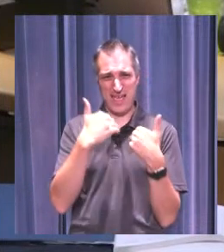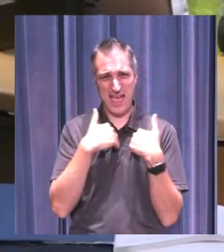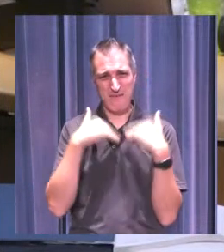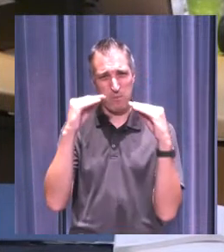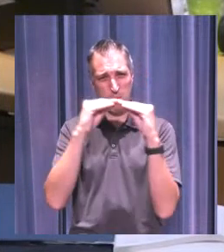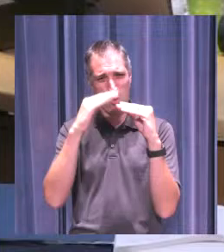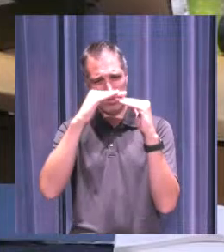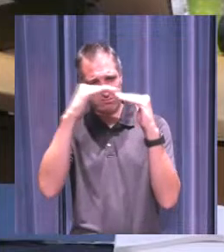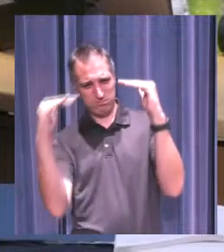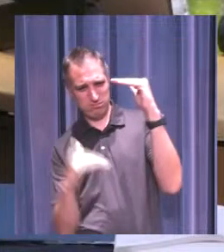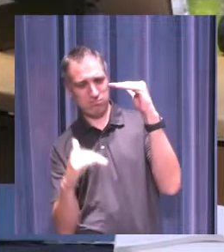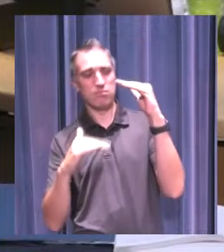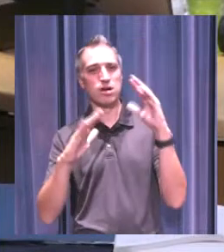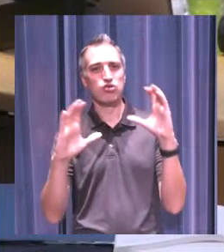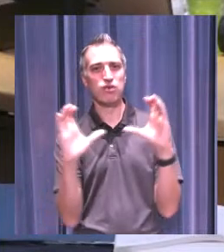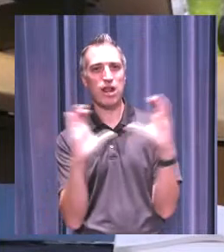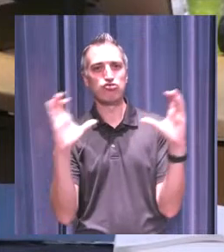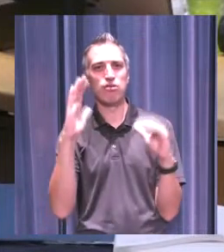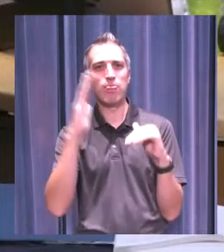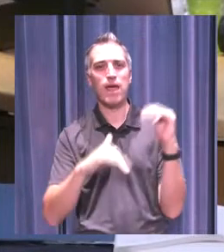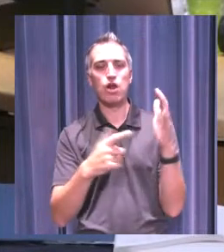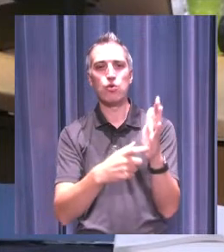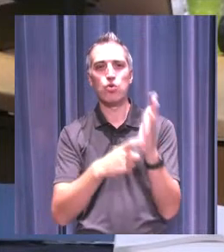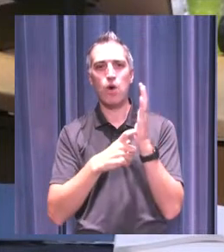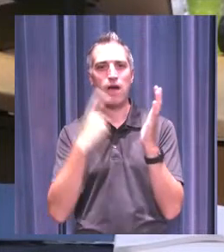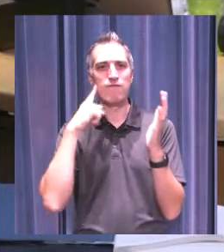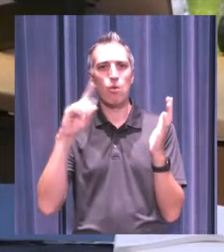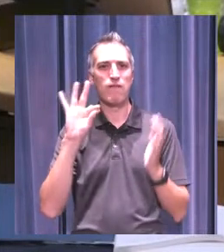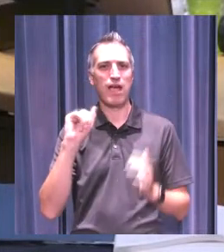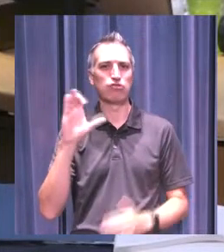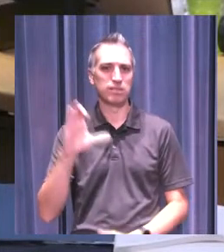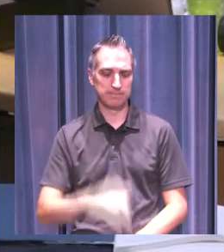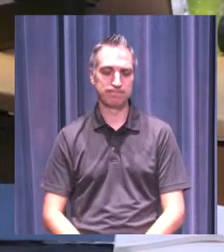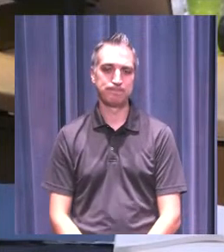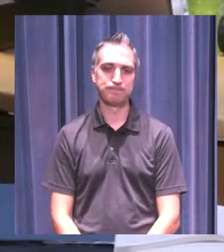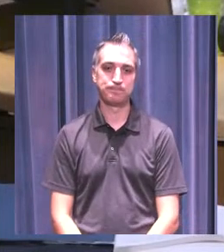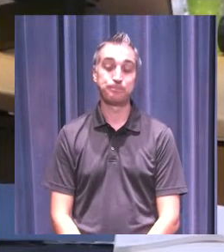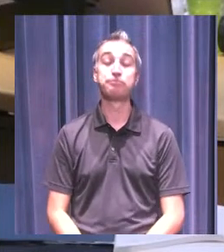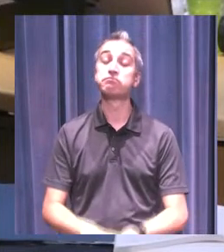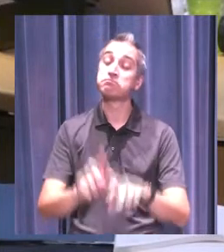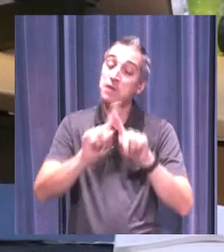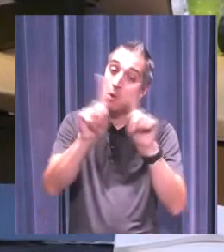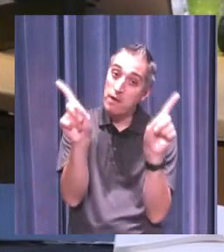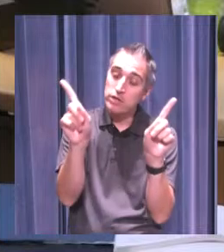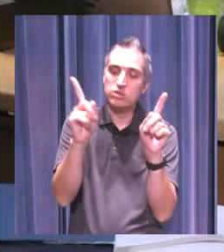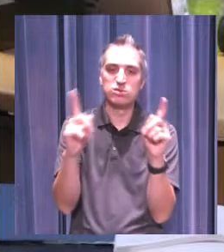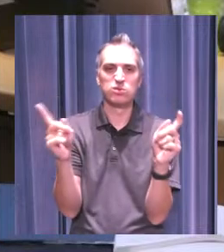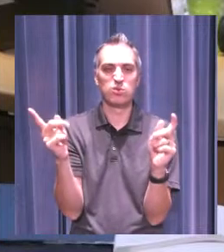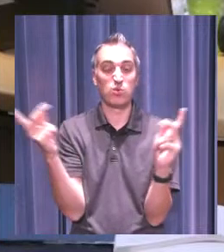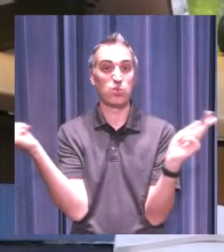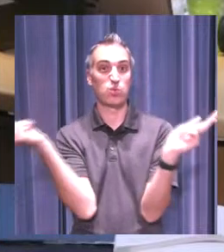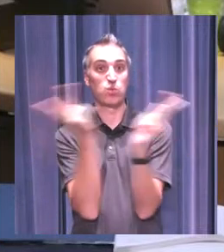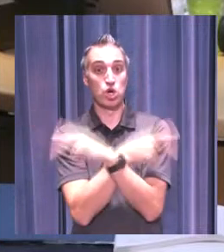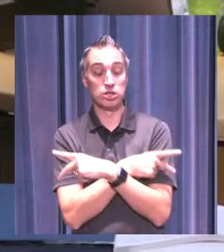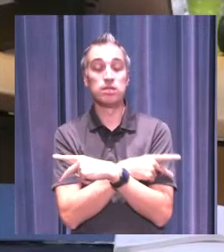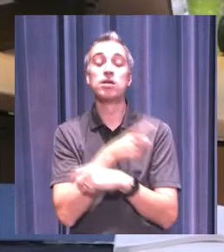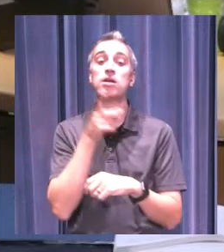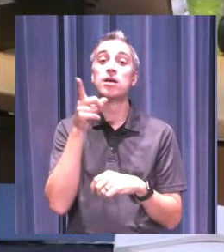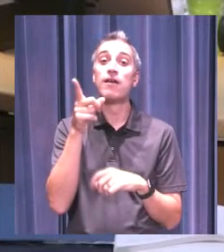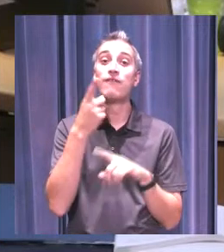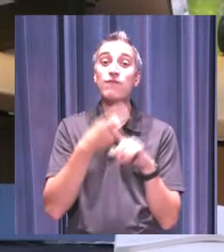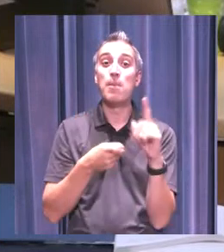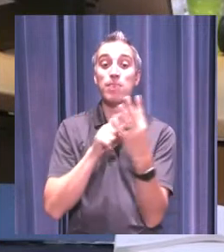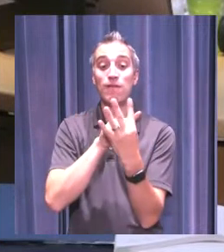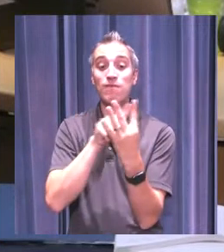lower educational credential than what is required of the faculty. However, even more egregious was the fact that out of the